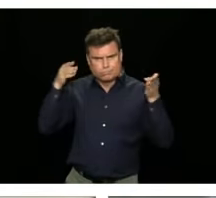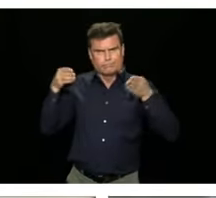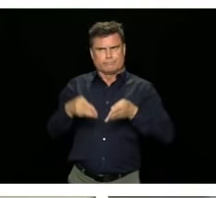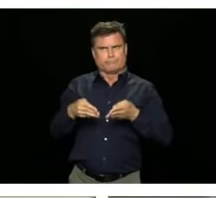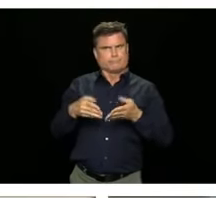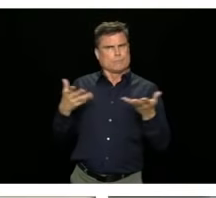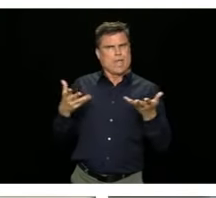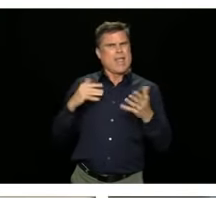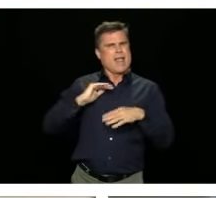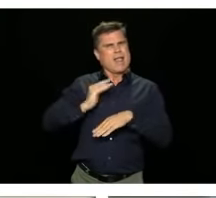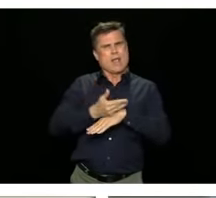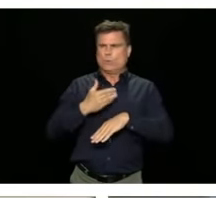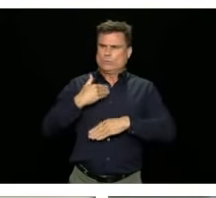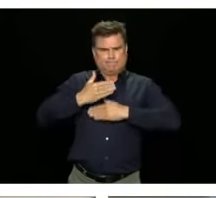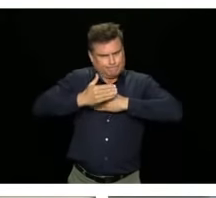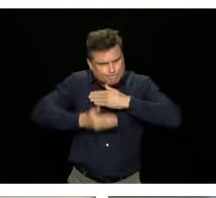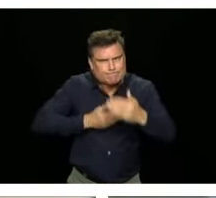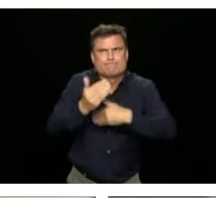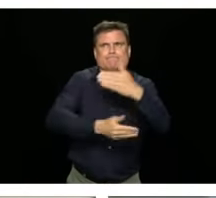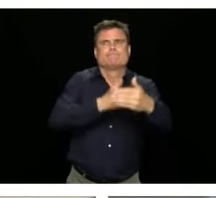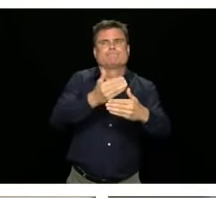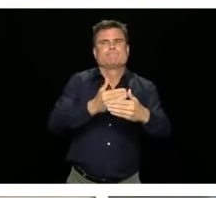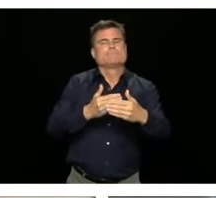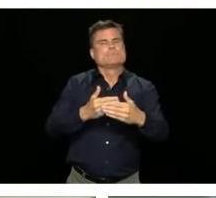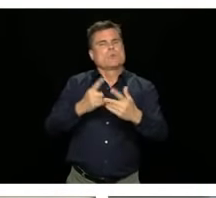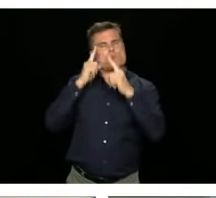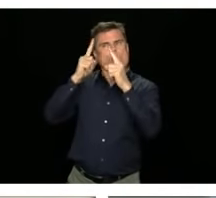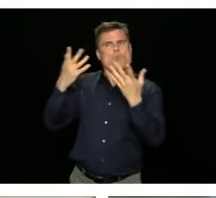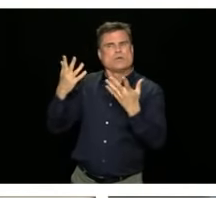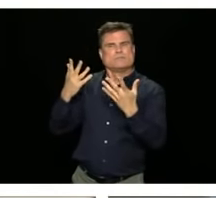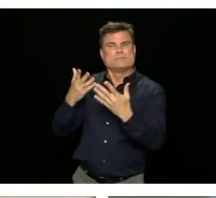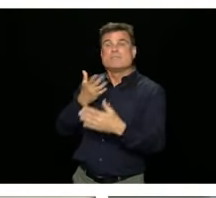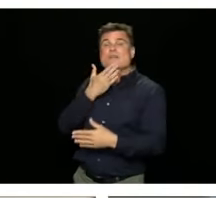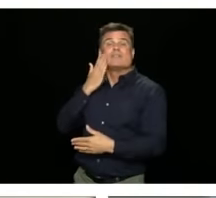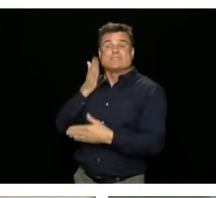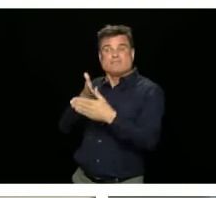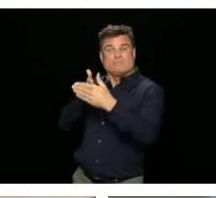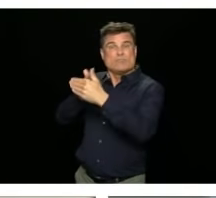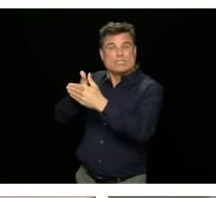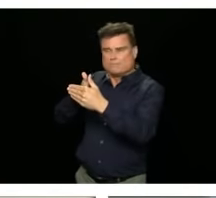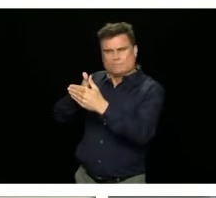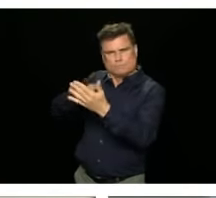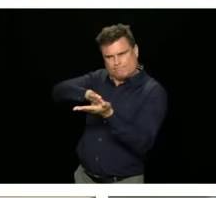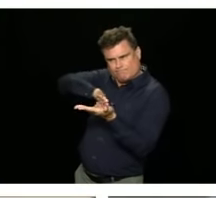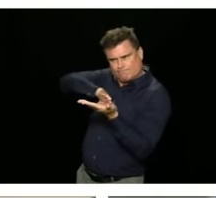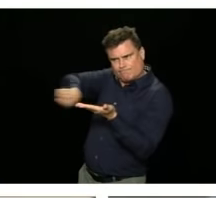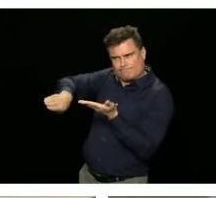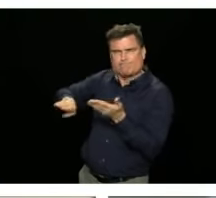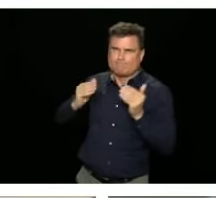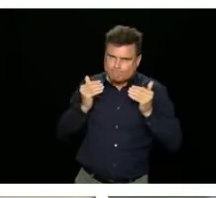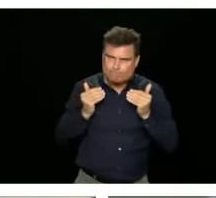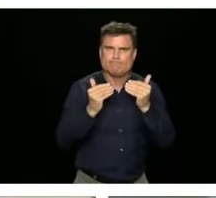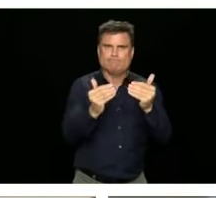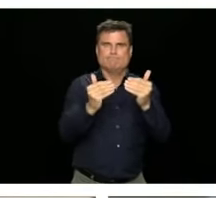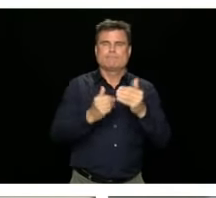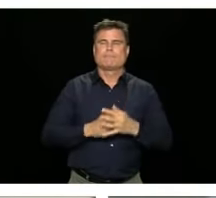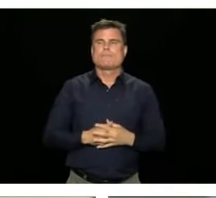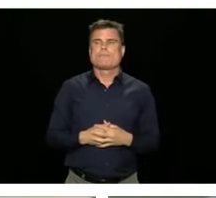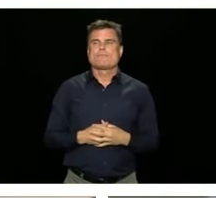Thank you, Patricia. And thank you so much for your contribution to all the committees that you sit on with your valuable resources